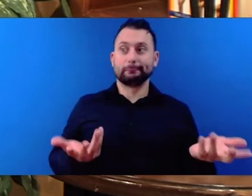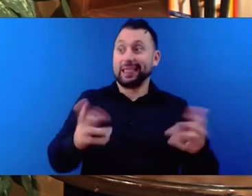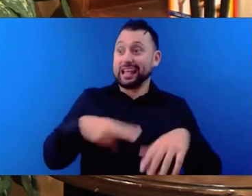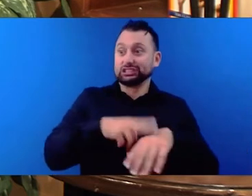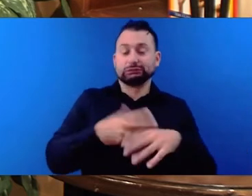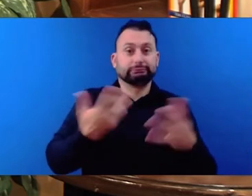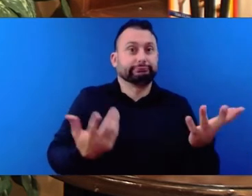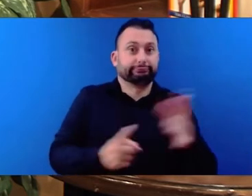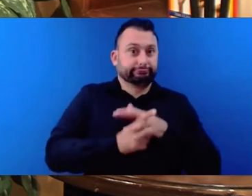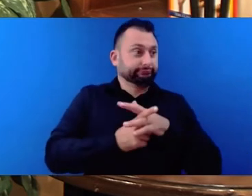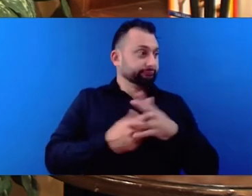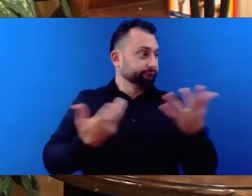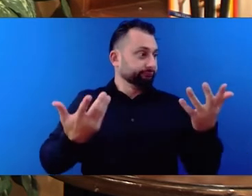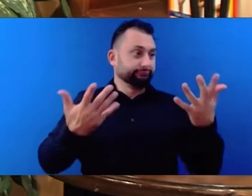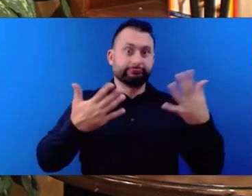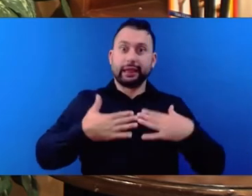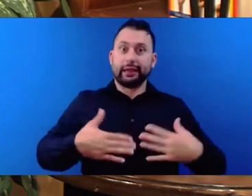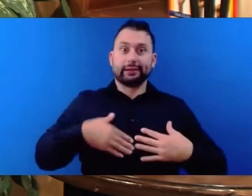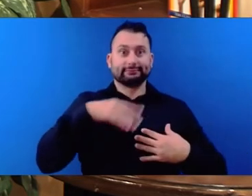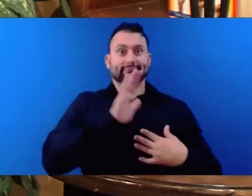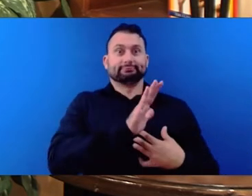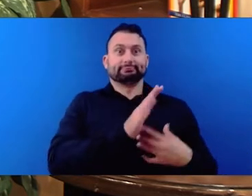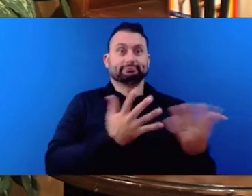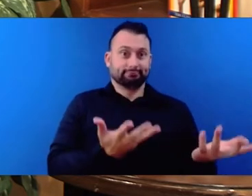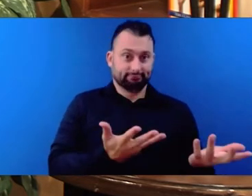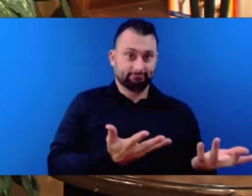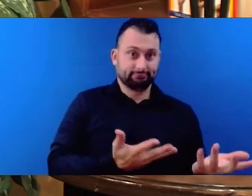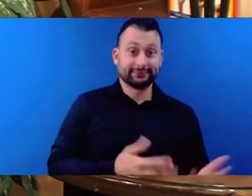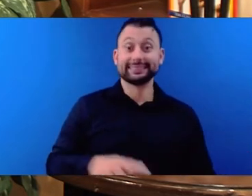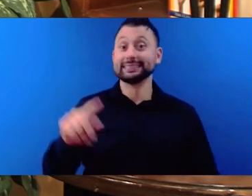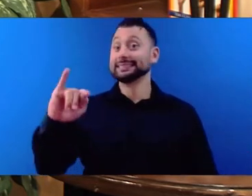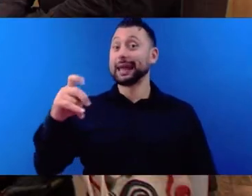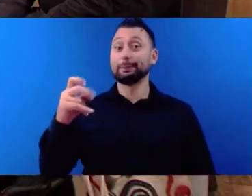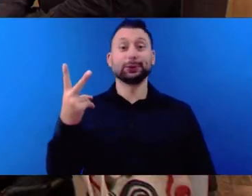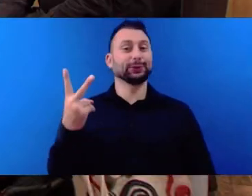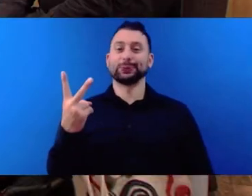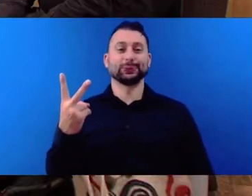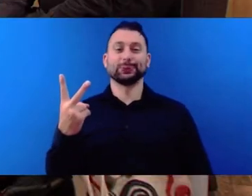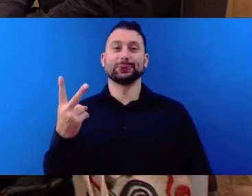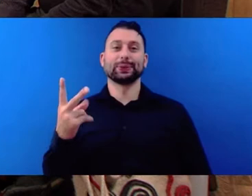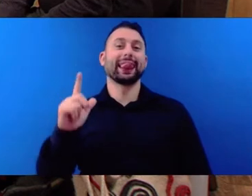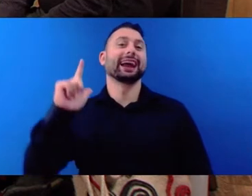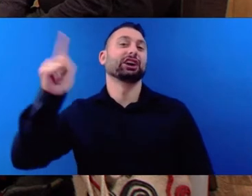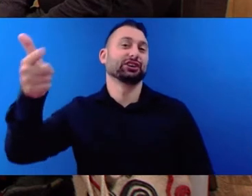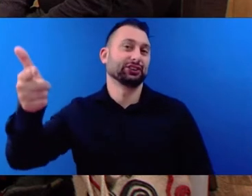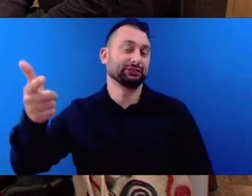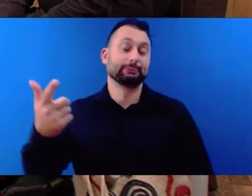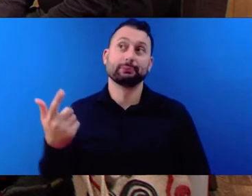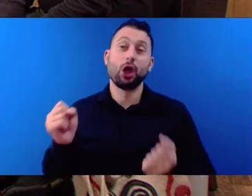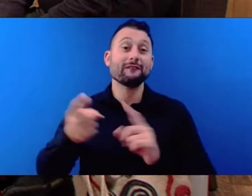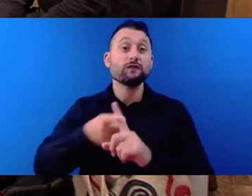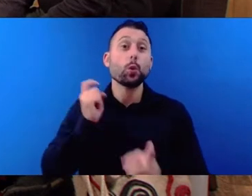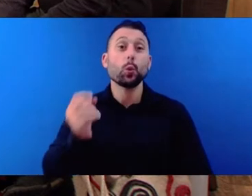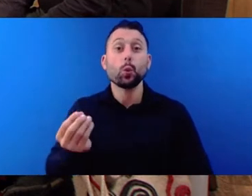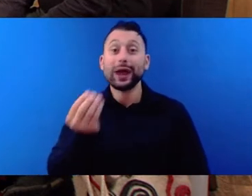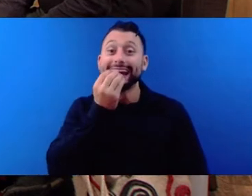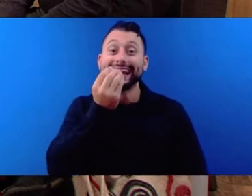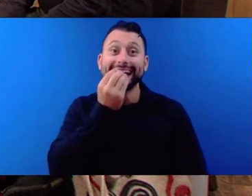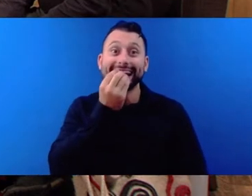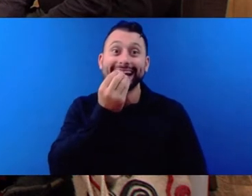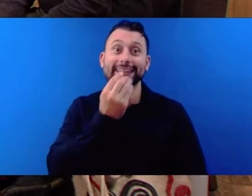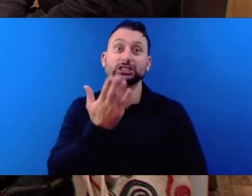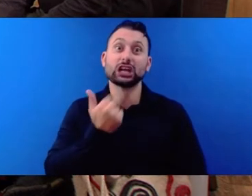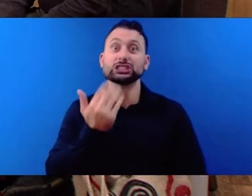1 diabetes, you have an insulin or an issue with making insulin. Your body doesn't produce